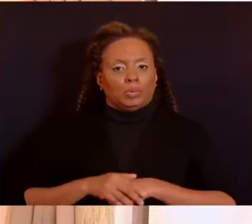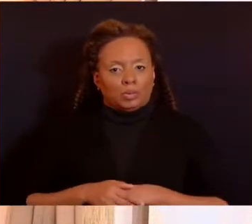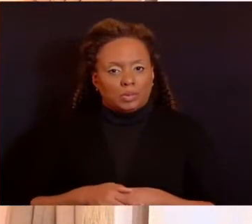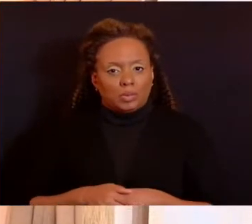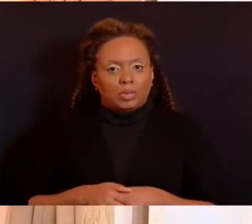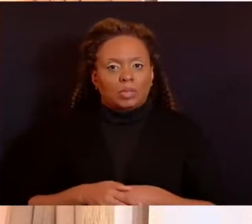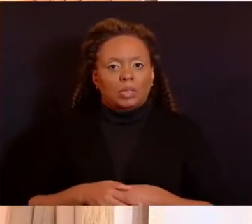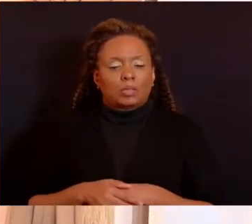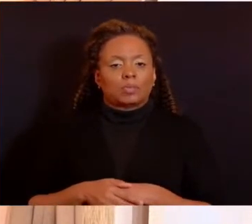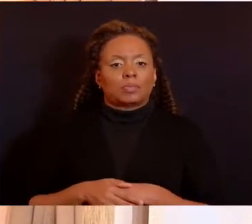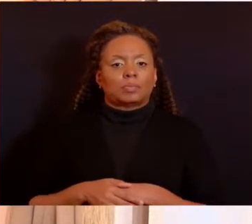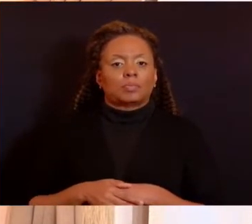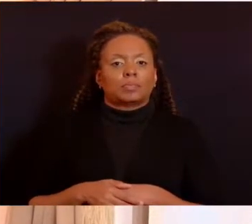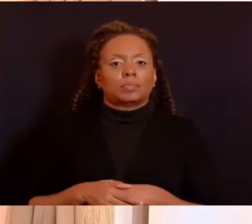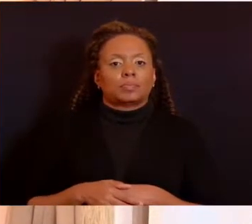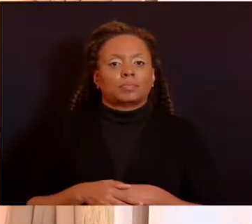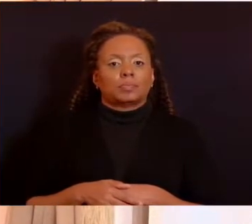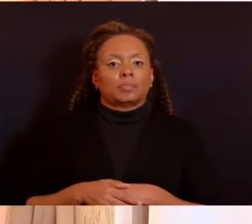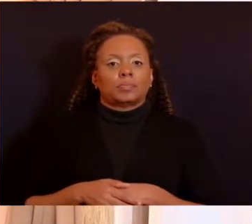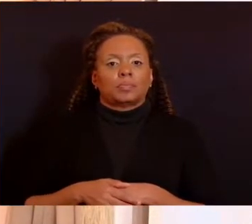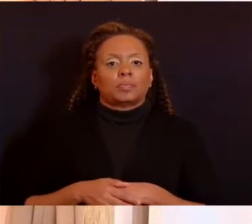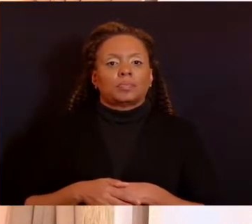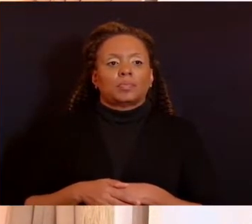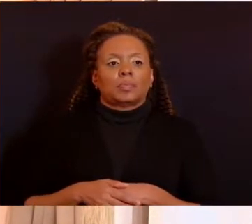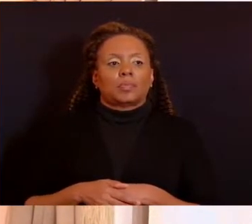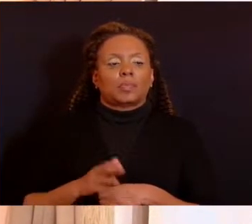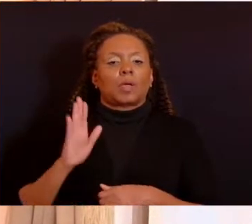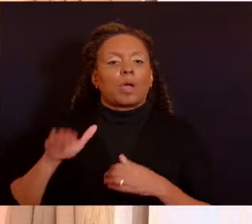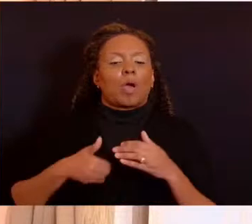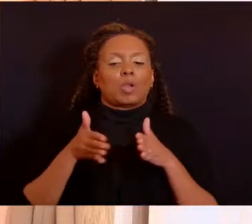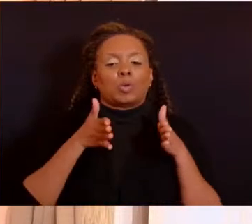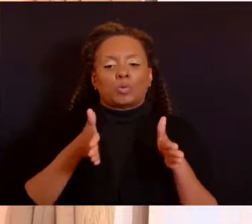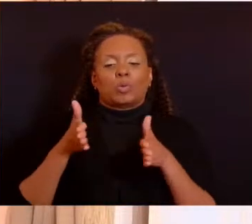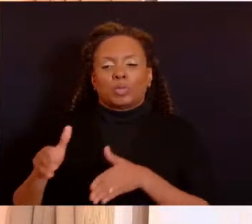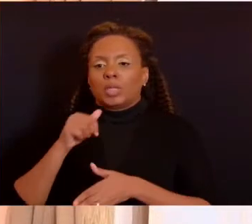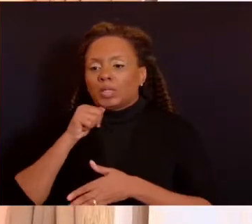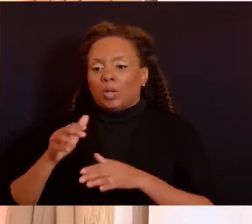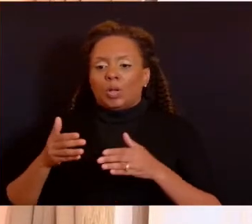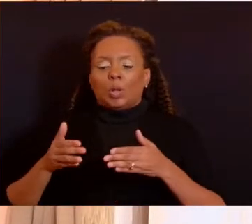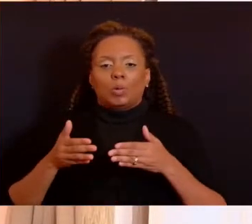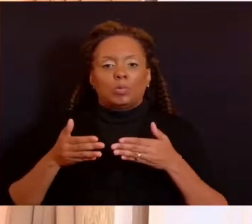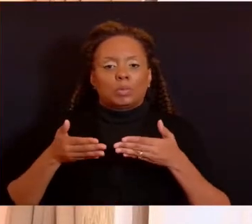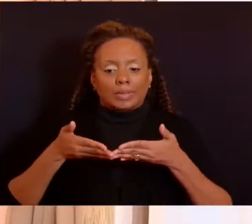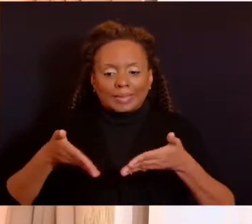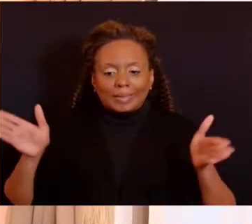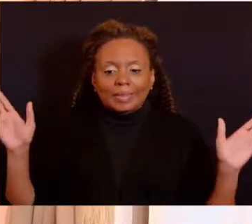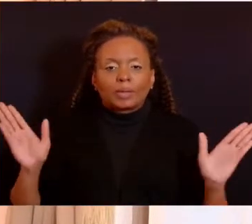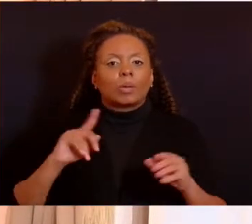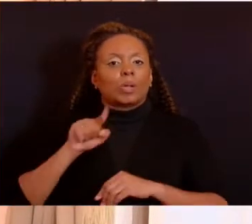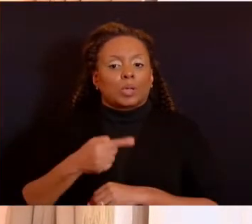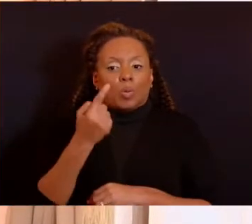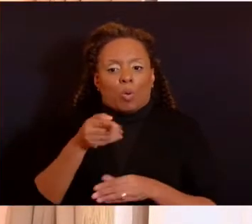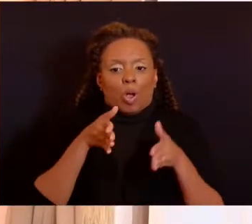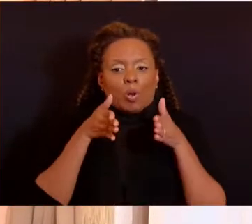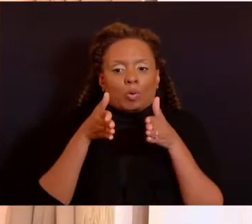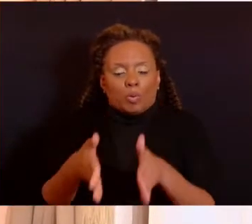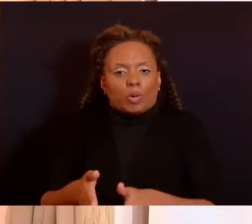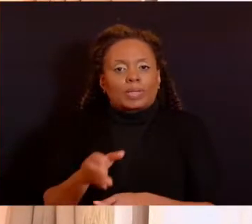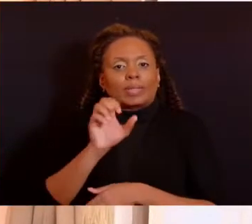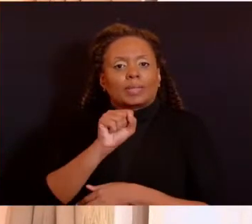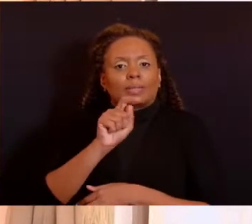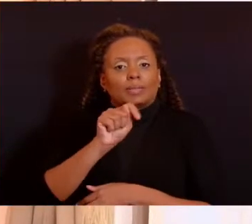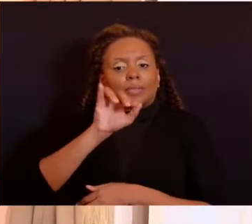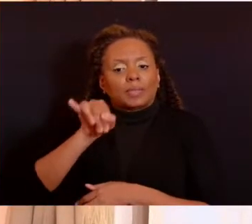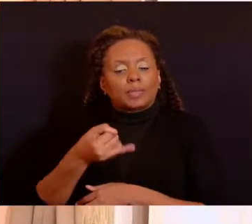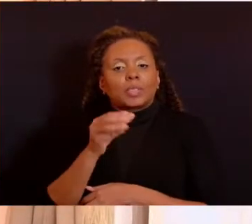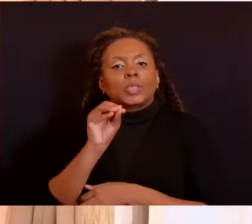Hill. I think all the roads are now cleared here, and therefore there's no reason why a person shouldn't go. I think that